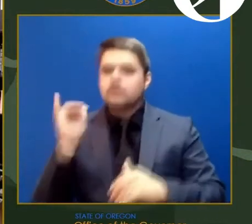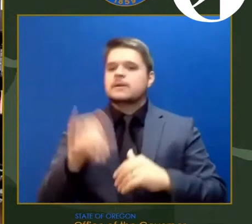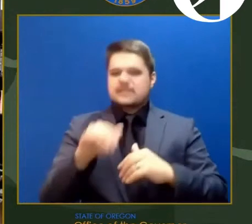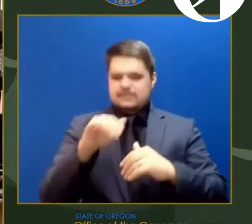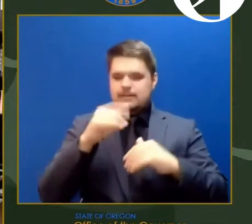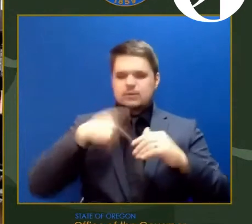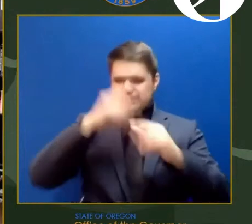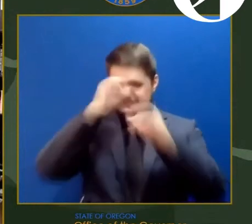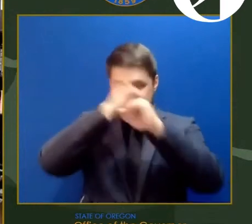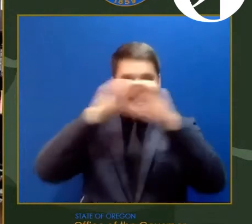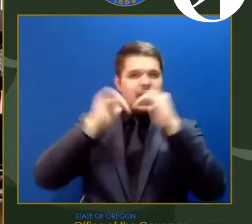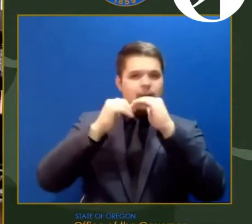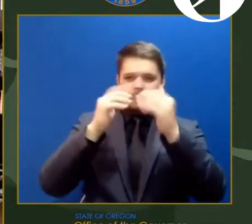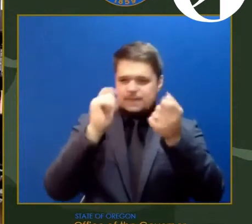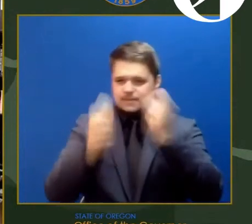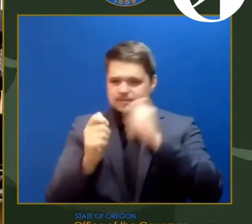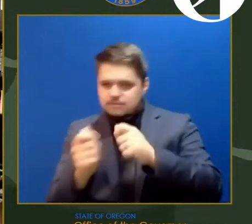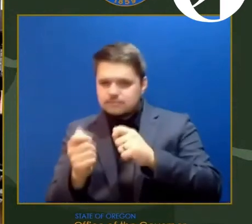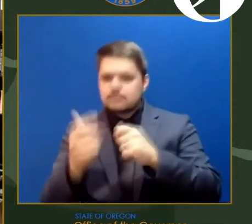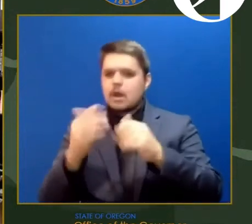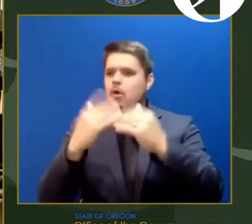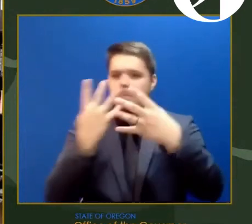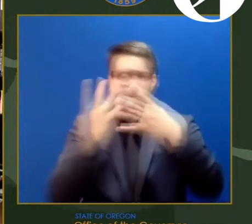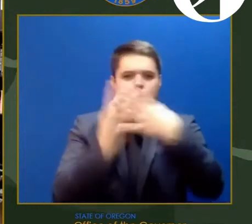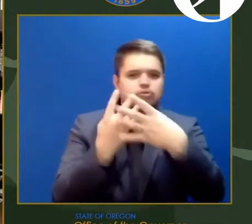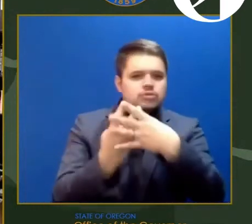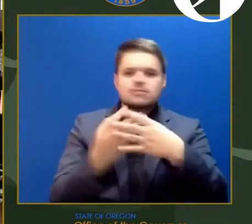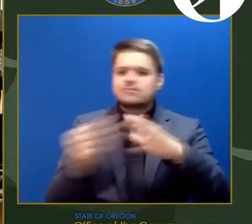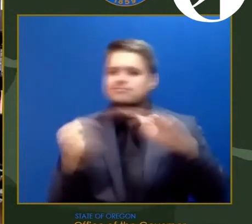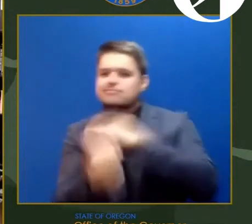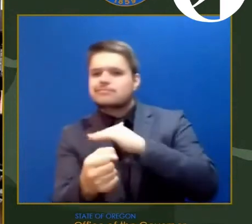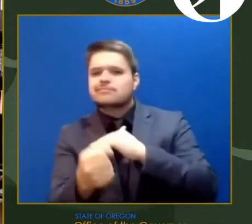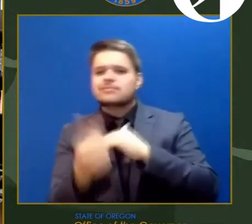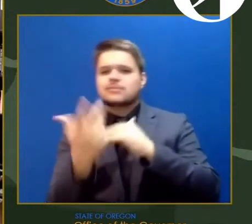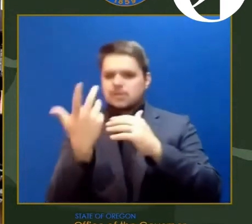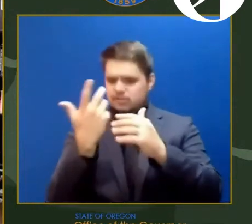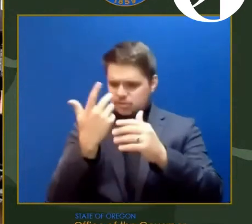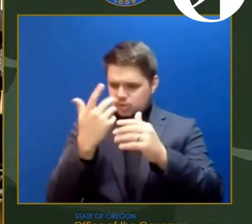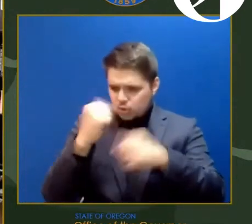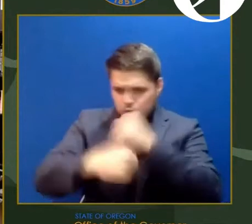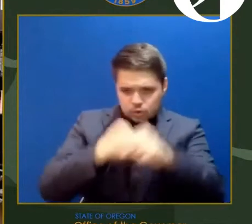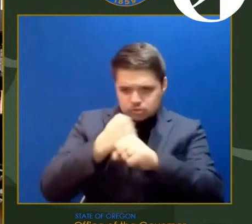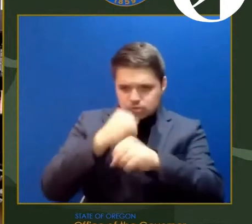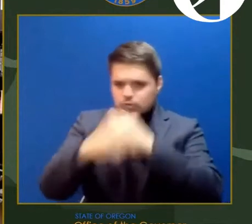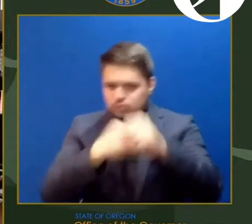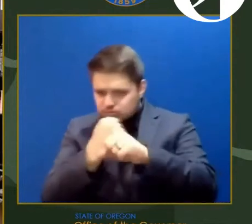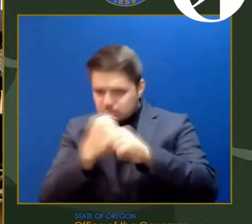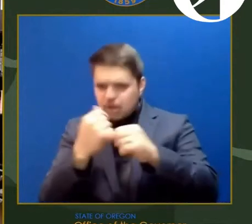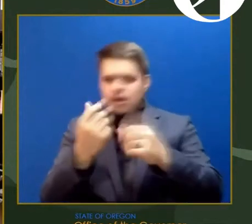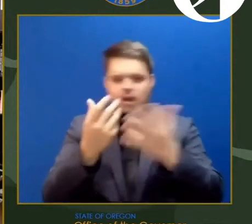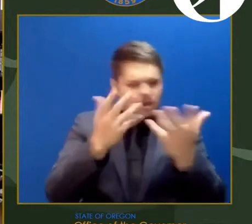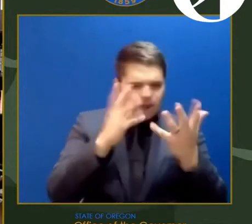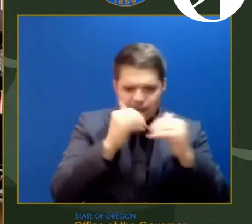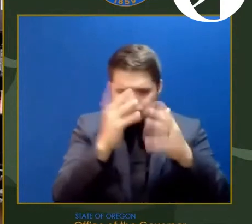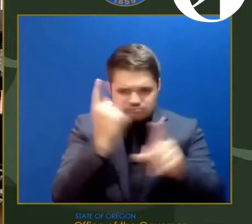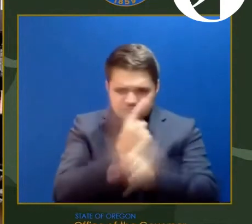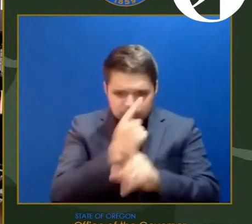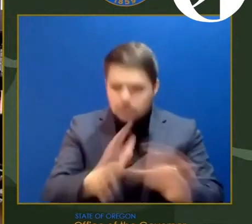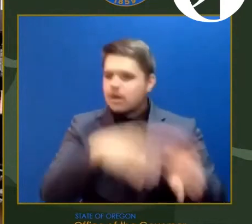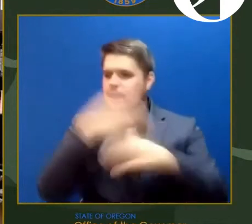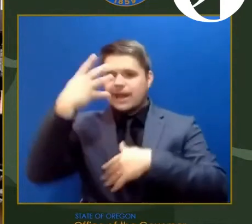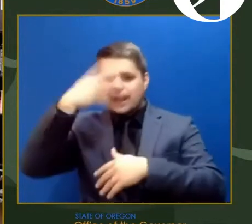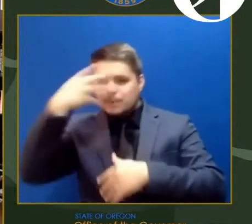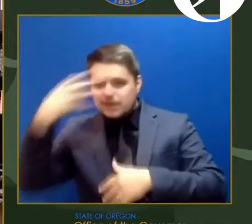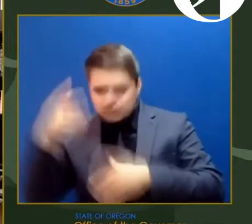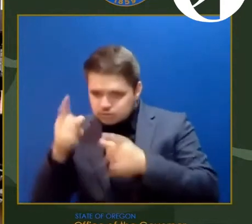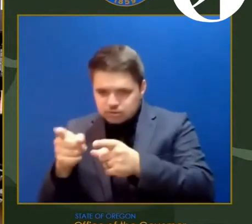sentencing, qualified immunity for police officers, public defense, immigration, police oversight measures. And we're also